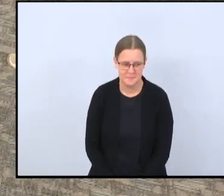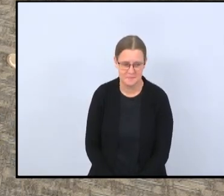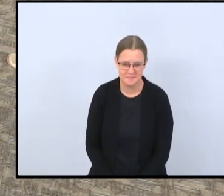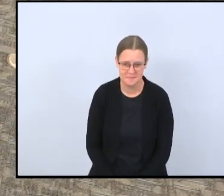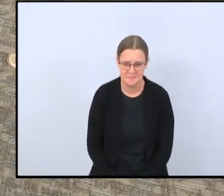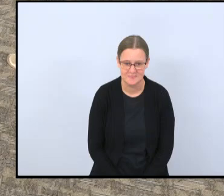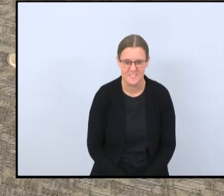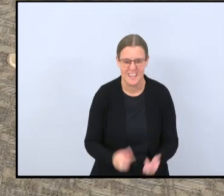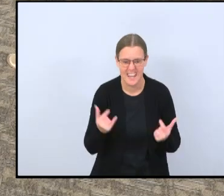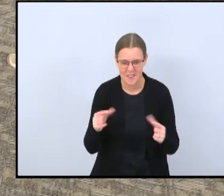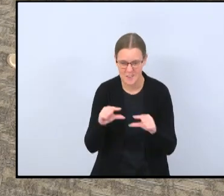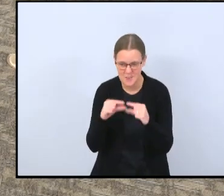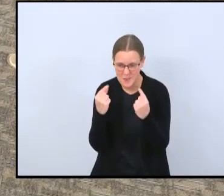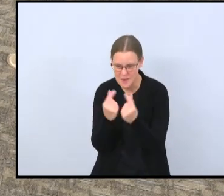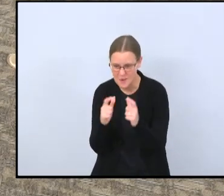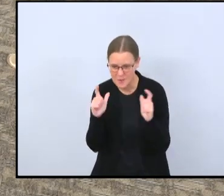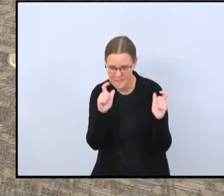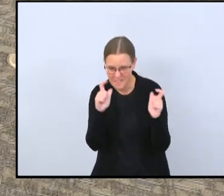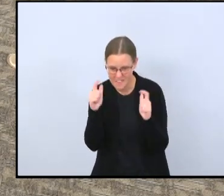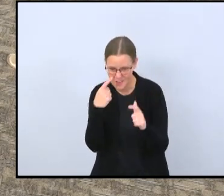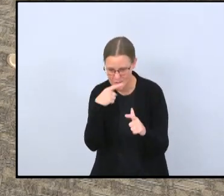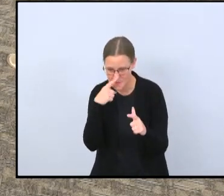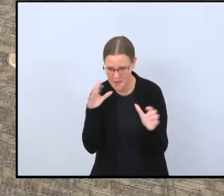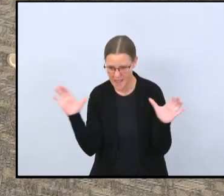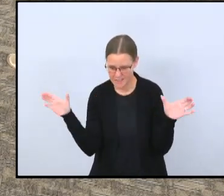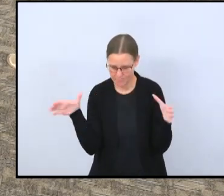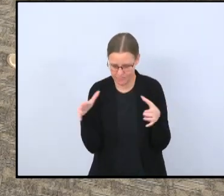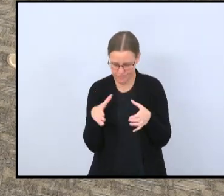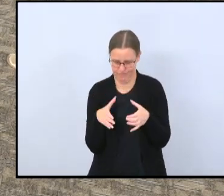We're going to do a group photo, if y'all will quickly move in for us.